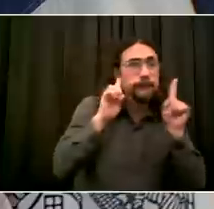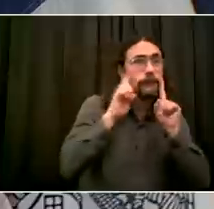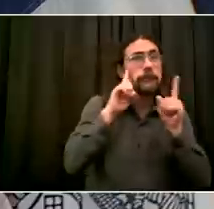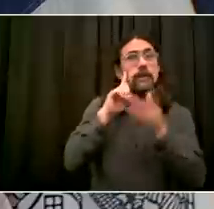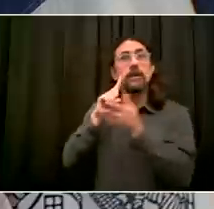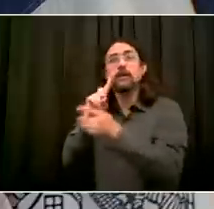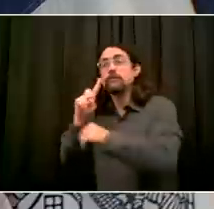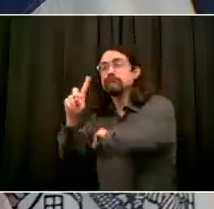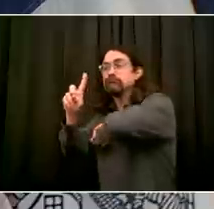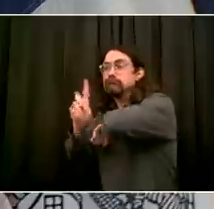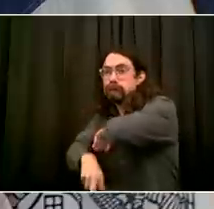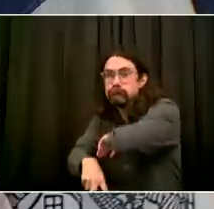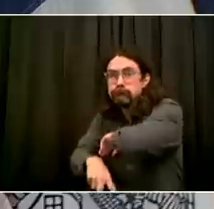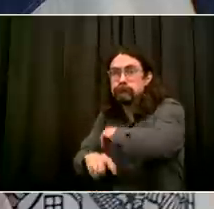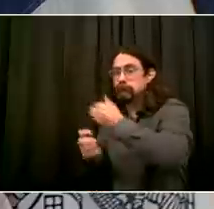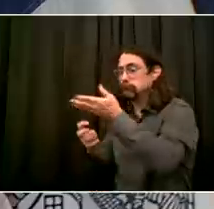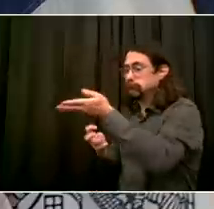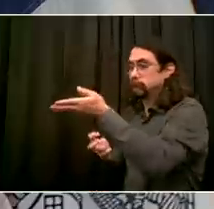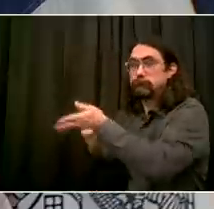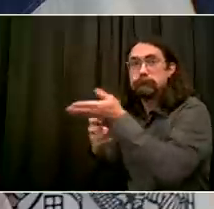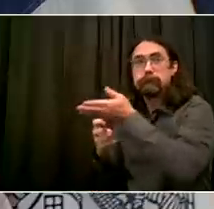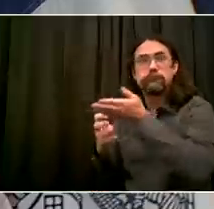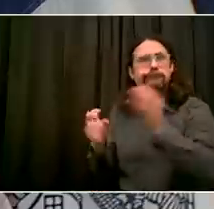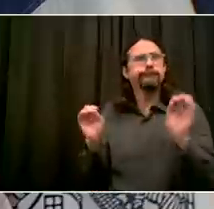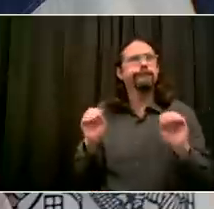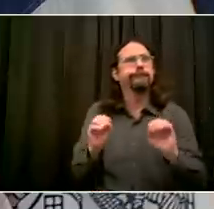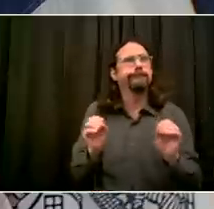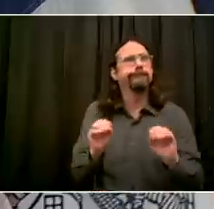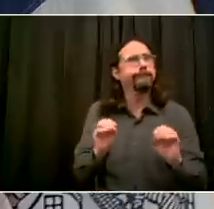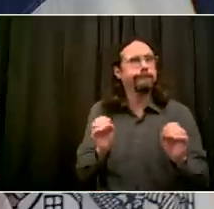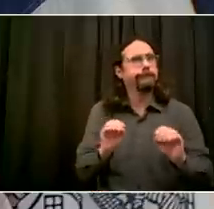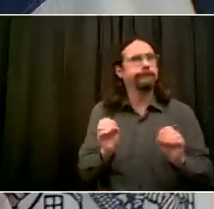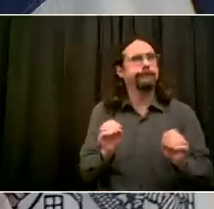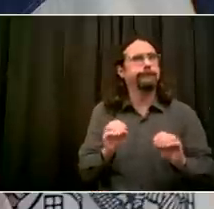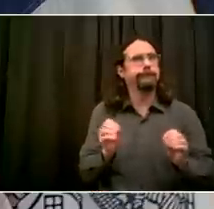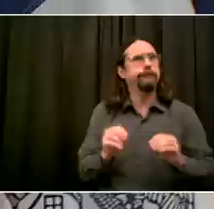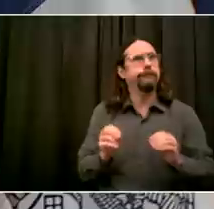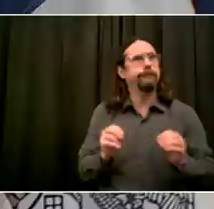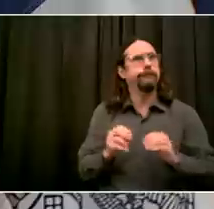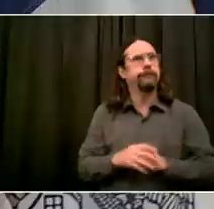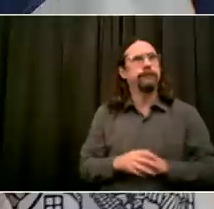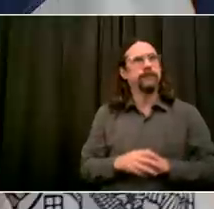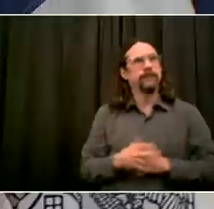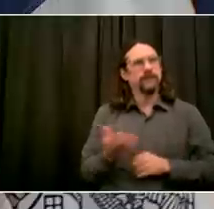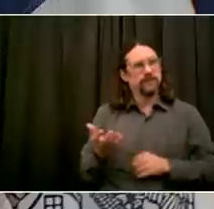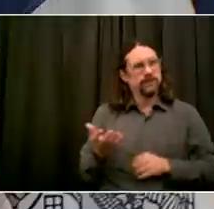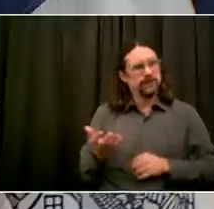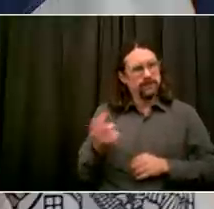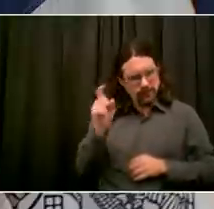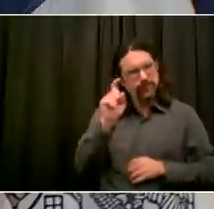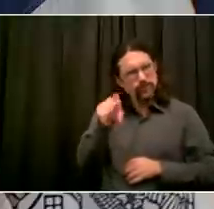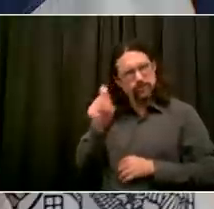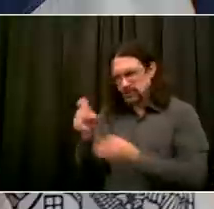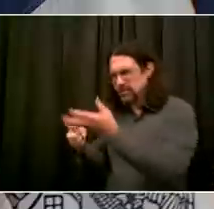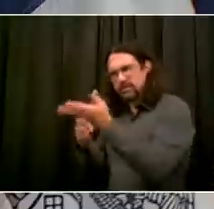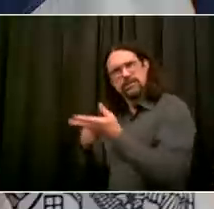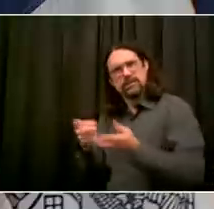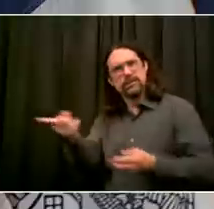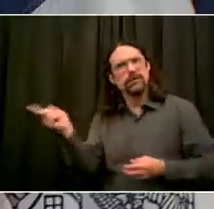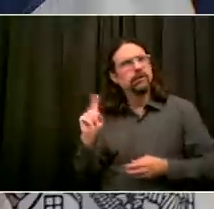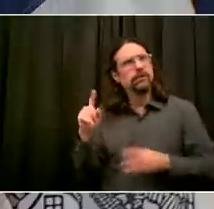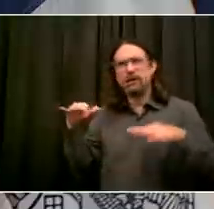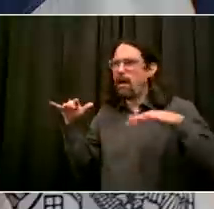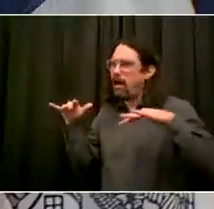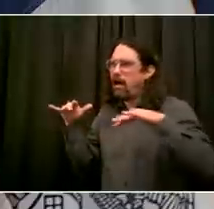most important fact here is, first of all, there never should have been a gathering like that, and the folks who organized it did something